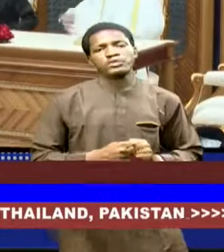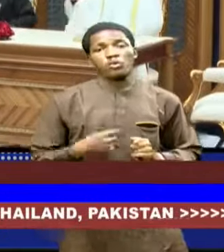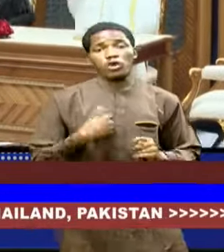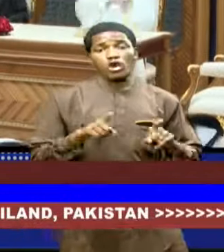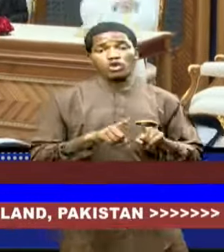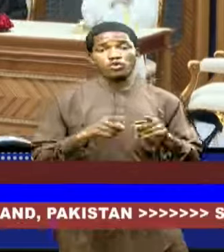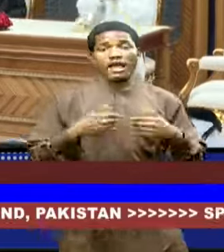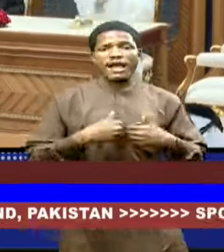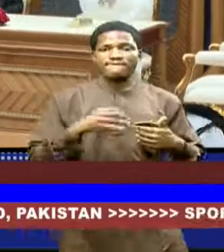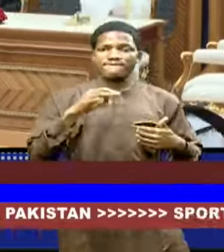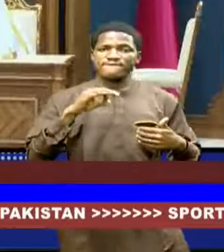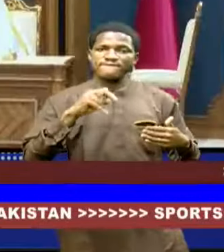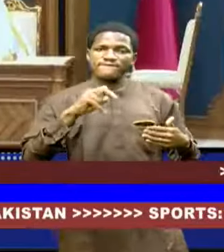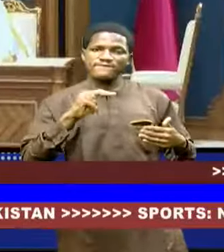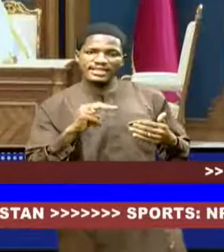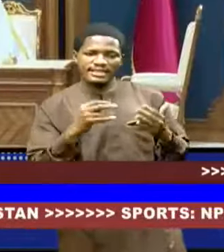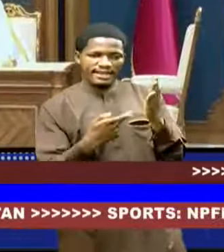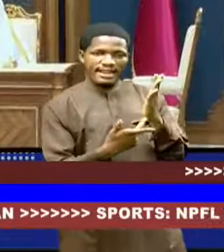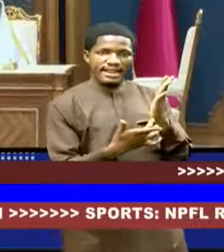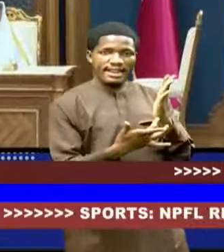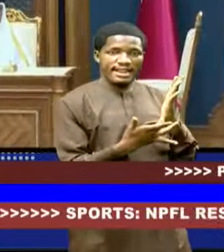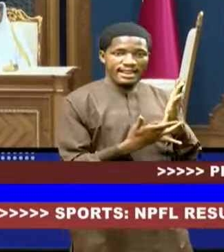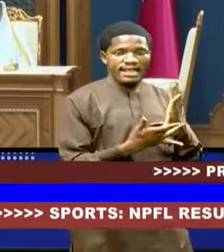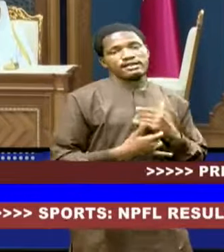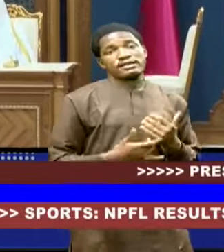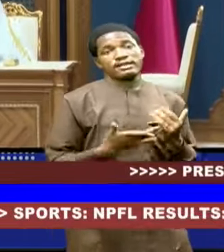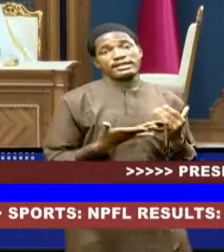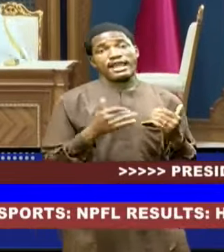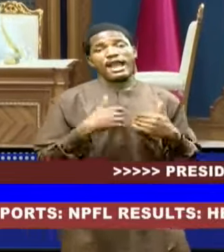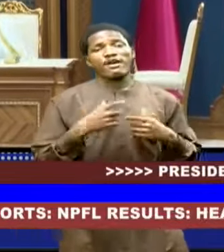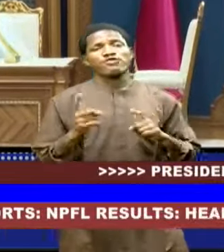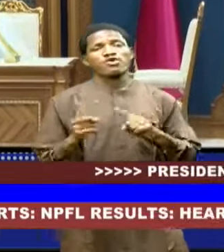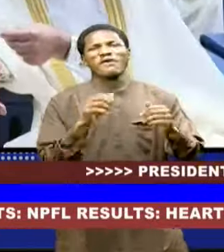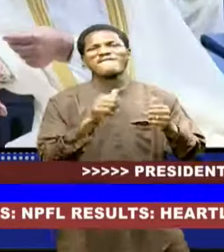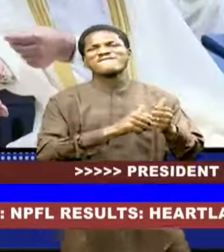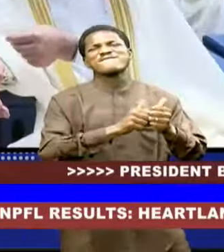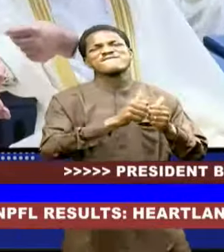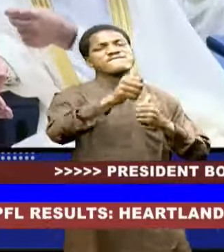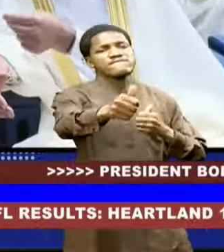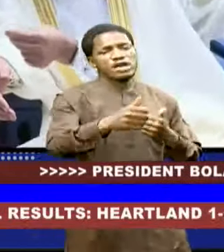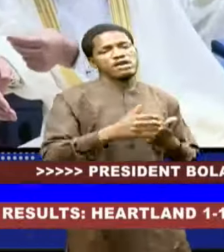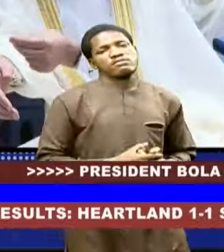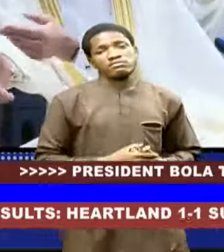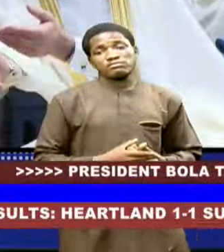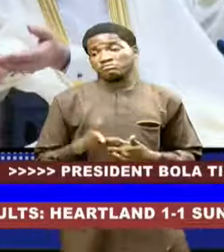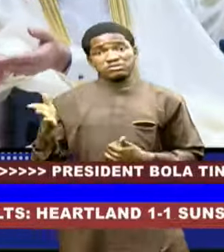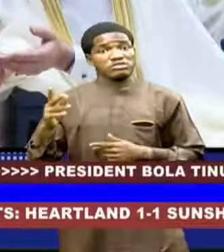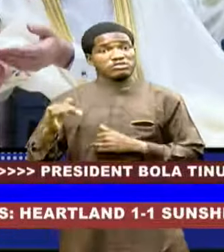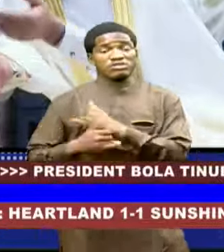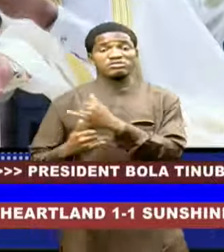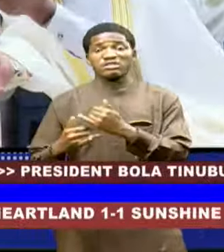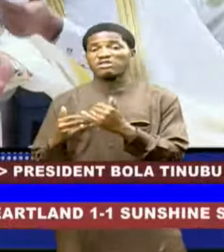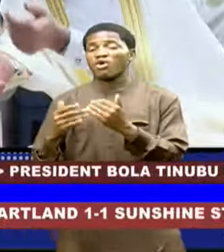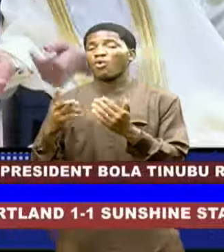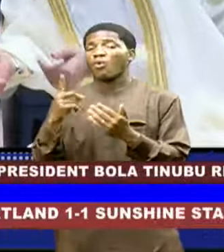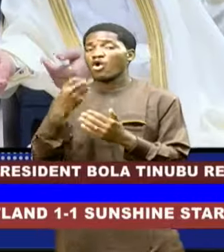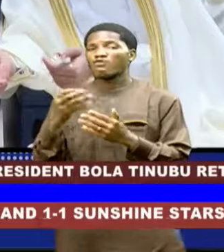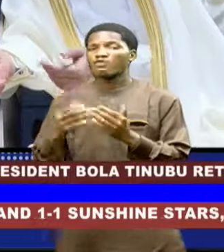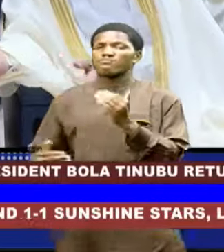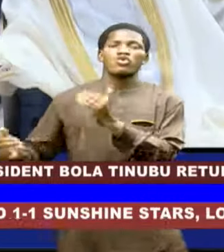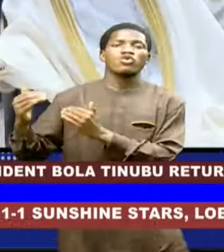know, the talk of the world today. They have gone really far. They are one of the most advanced countries today in the world. And as far